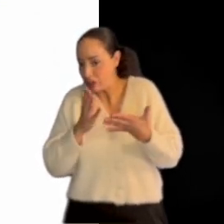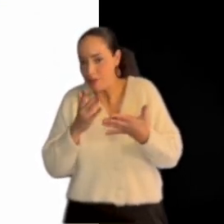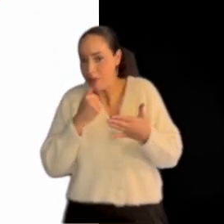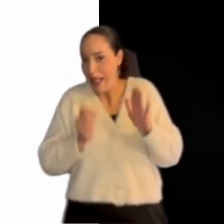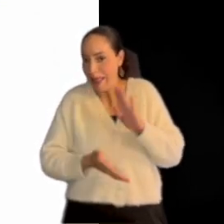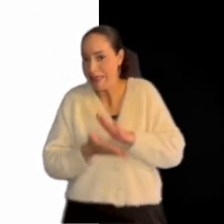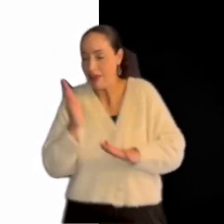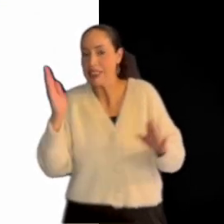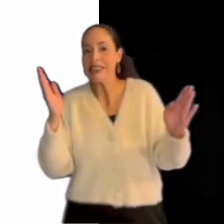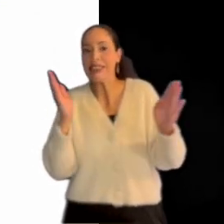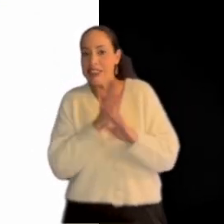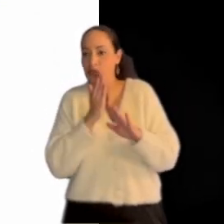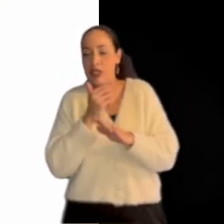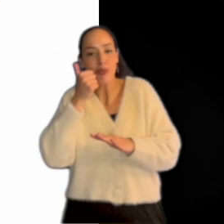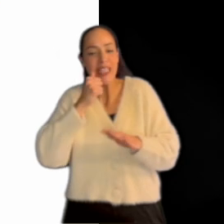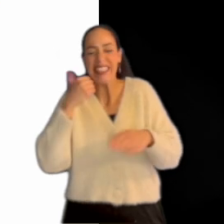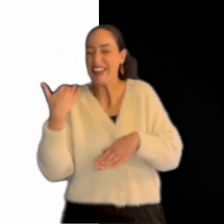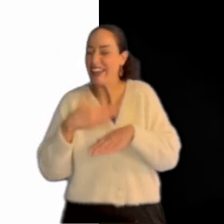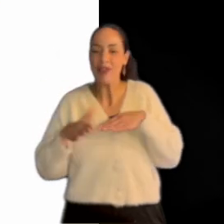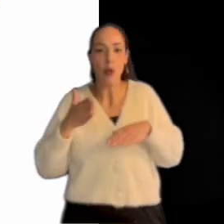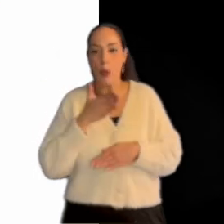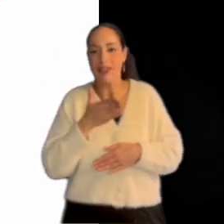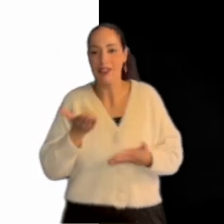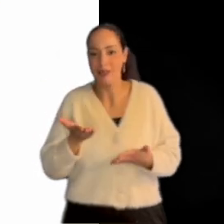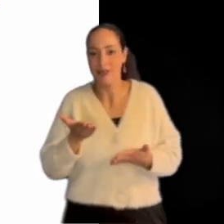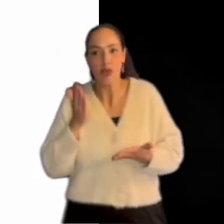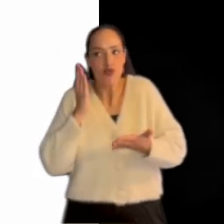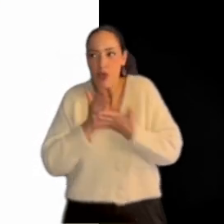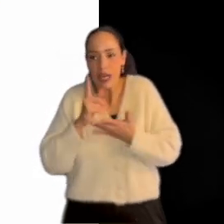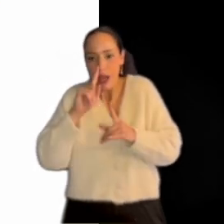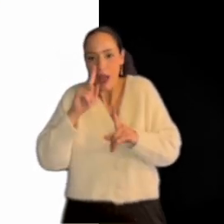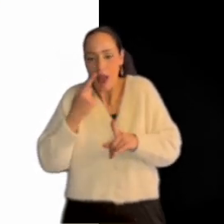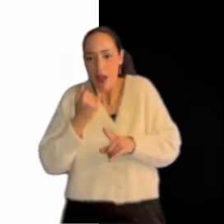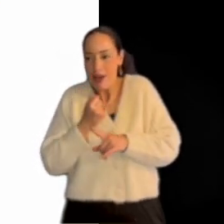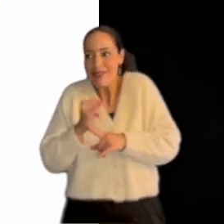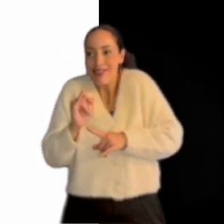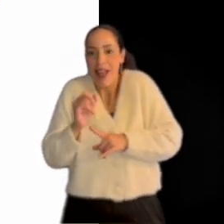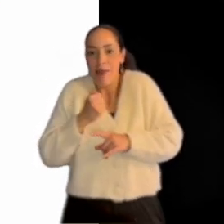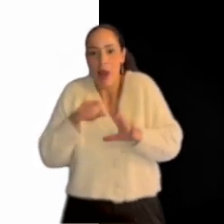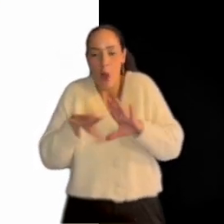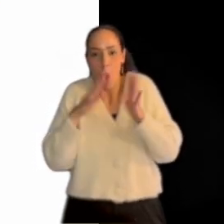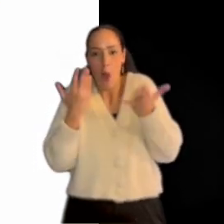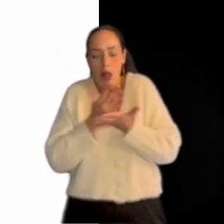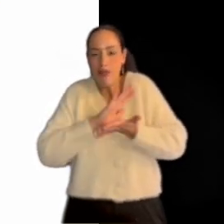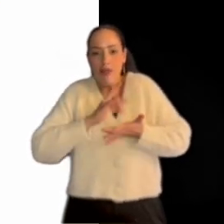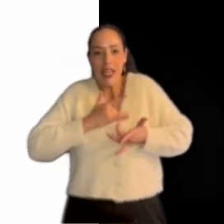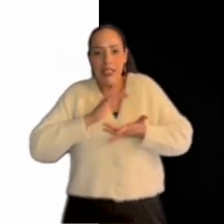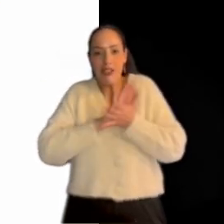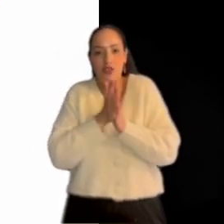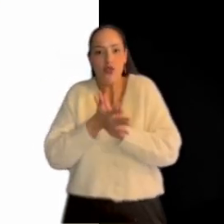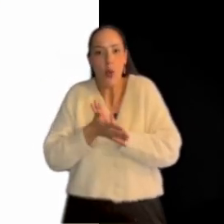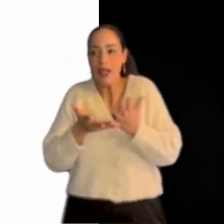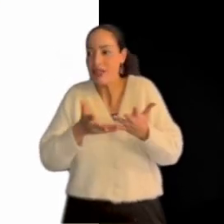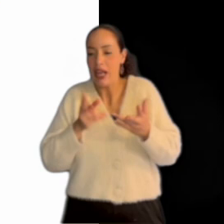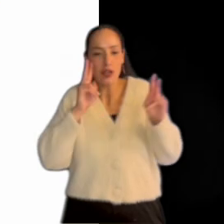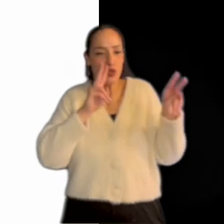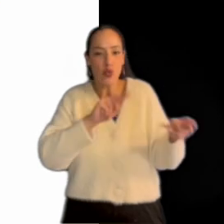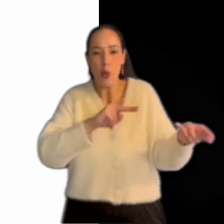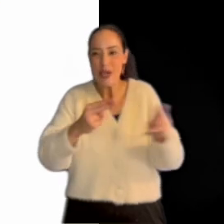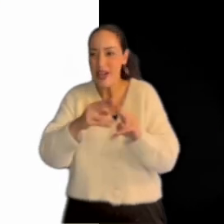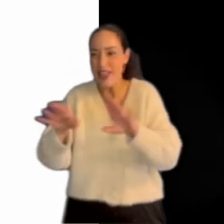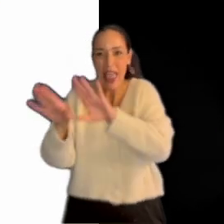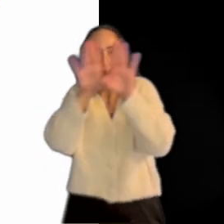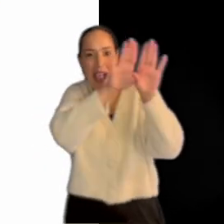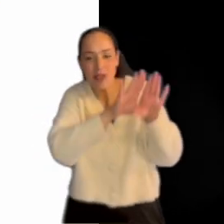could not deny that my world was unravelling. I saw death everywhere, expecting it in every telephone call and with every knock on the door. I worried about